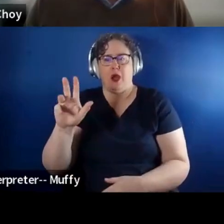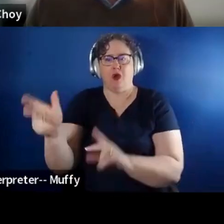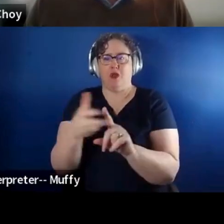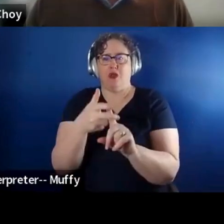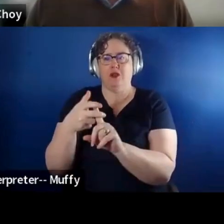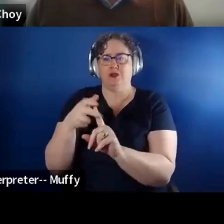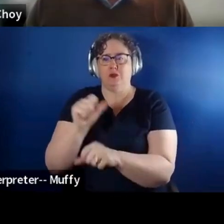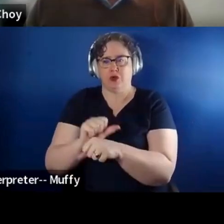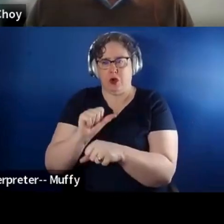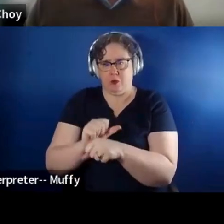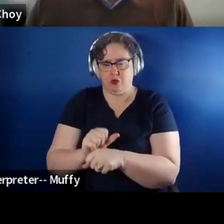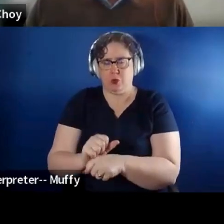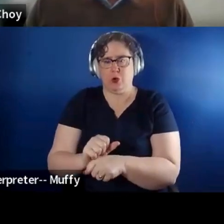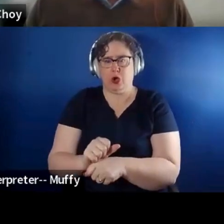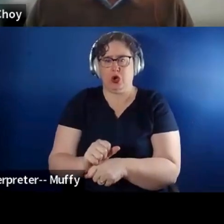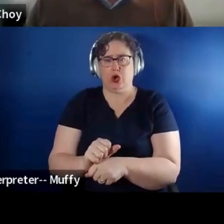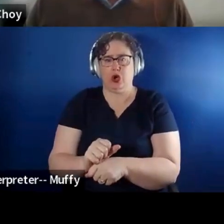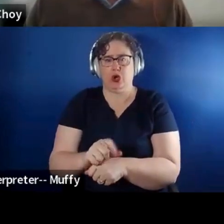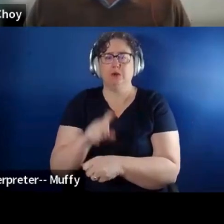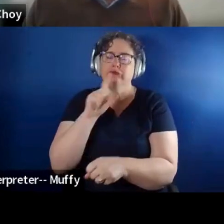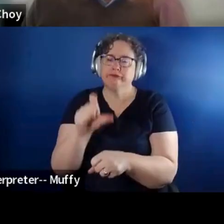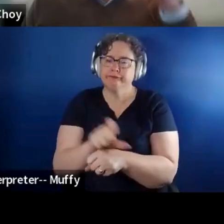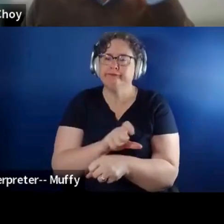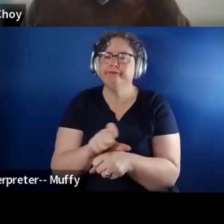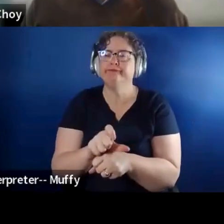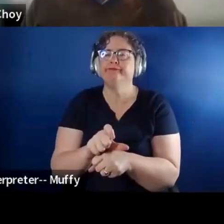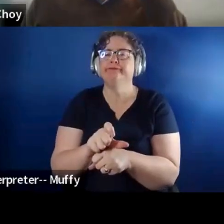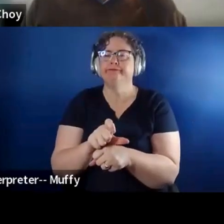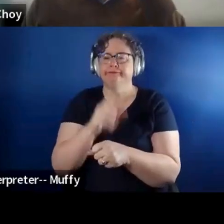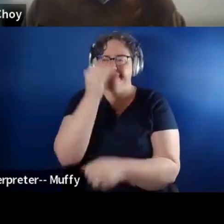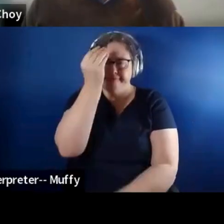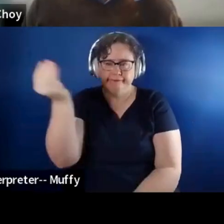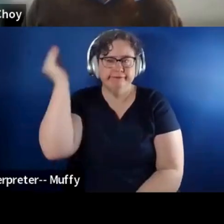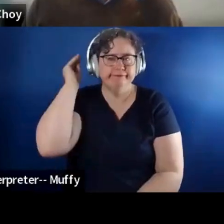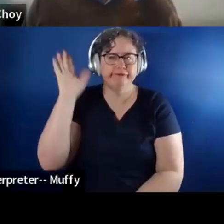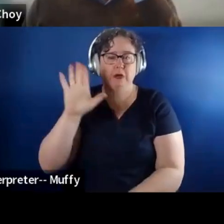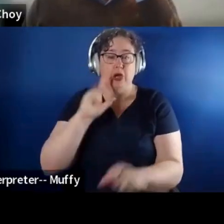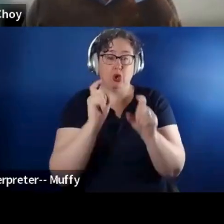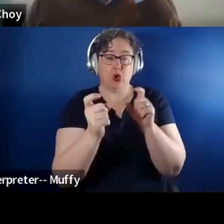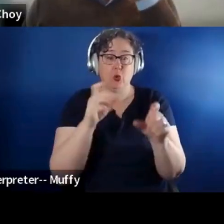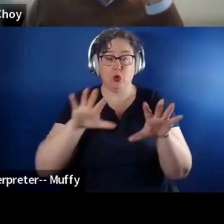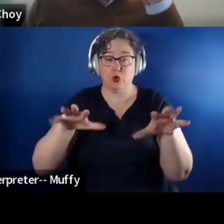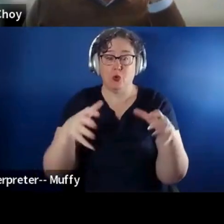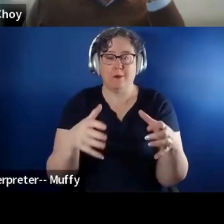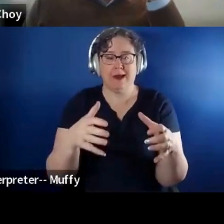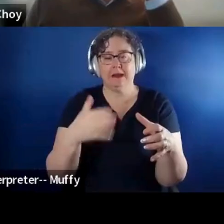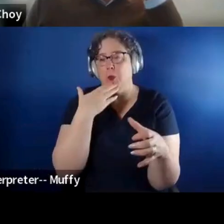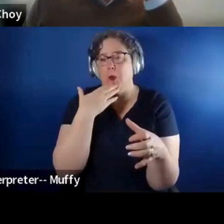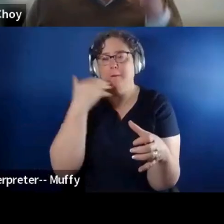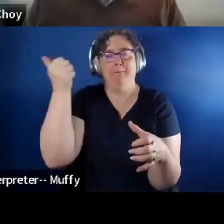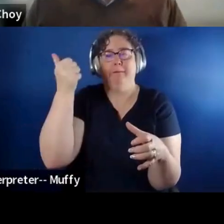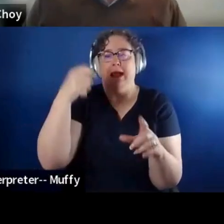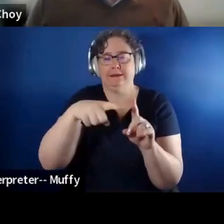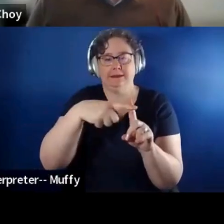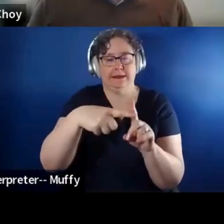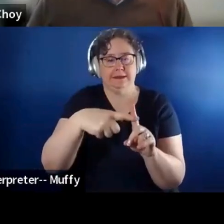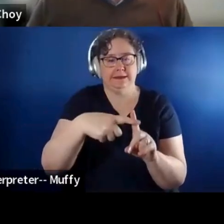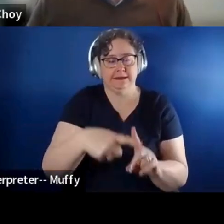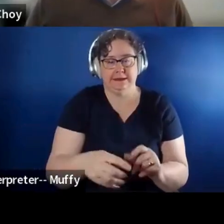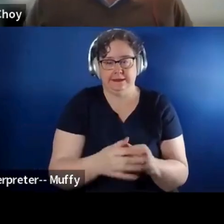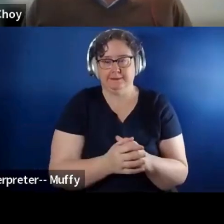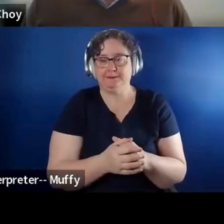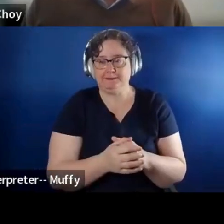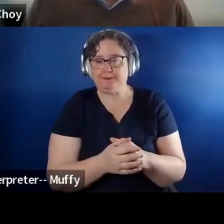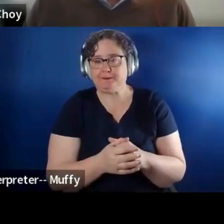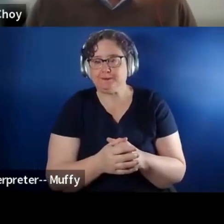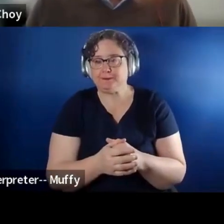easier. But definitely just bear in mind that your donor base is your greatest asset and therefore your biggest benefit that you have